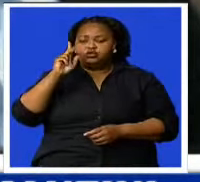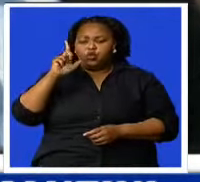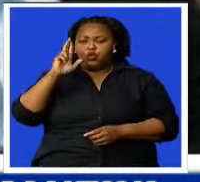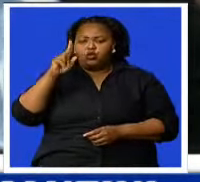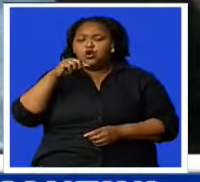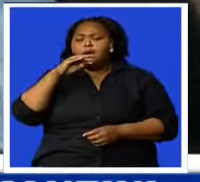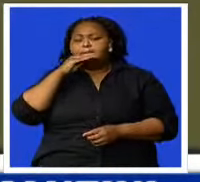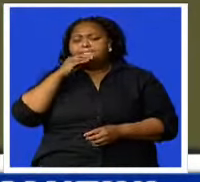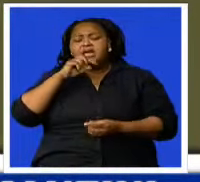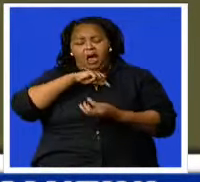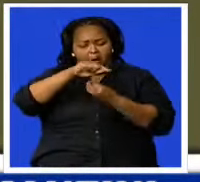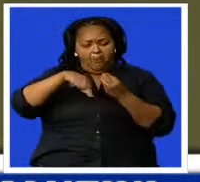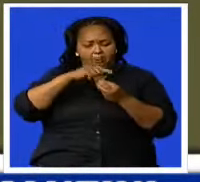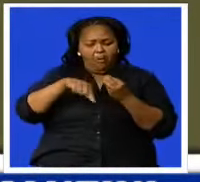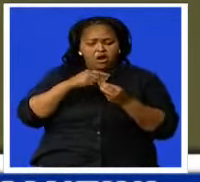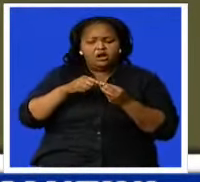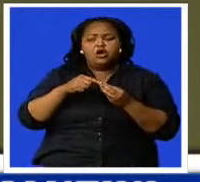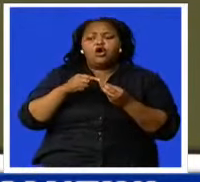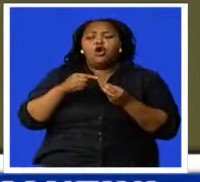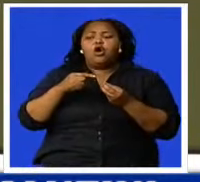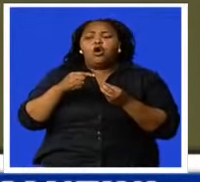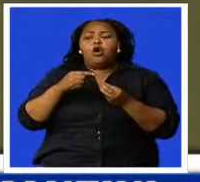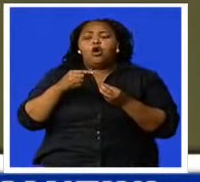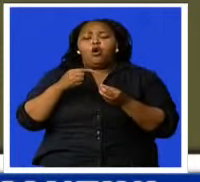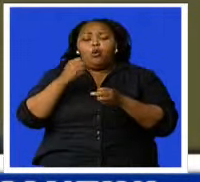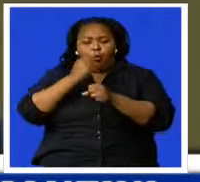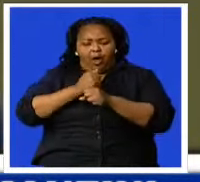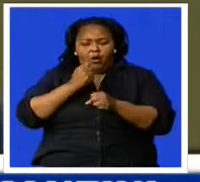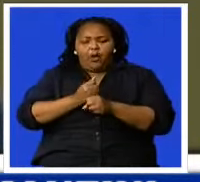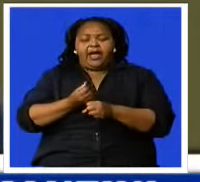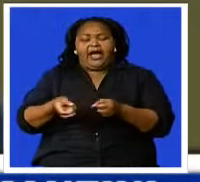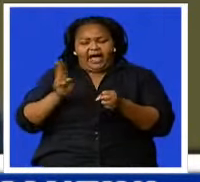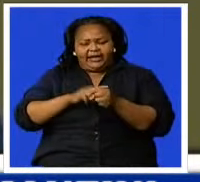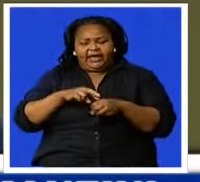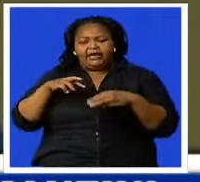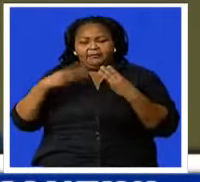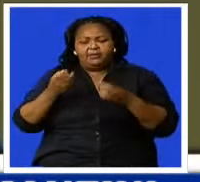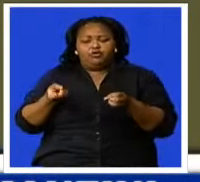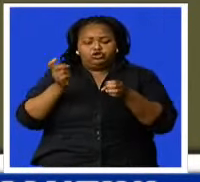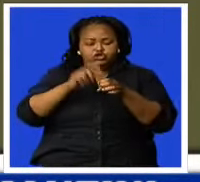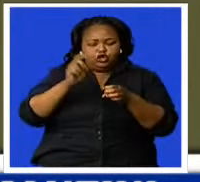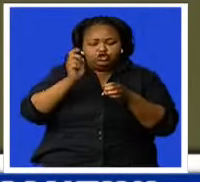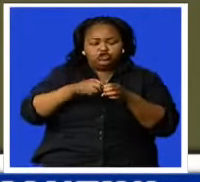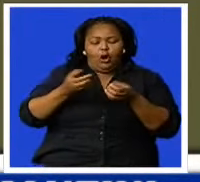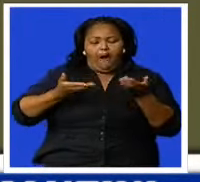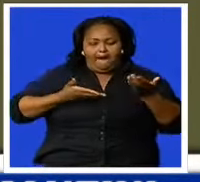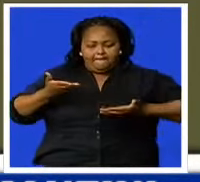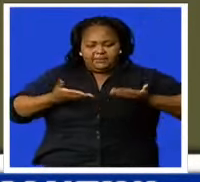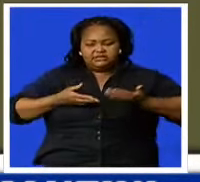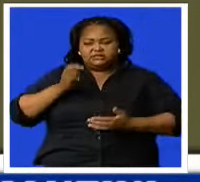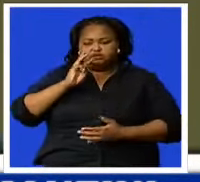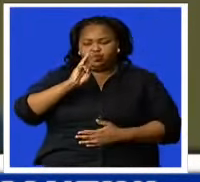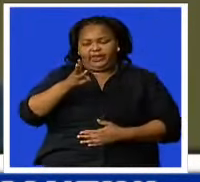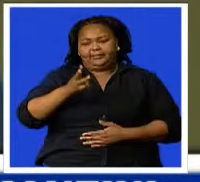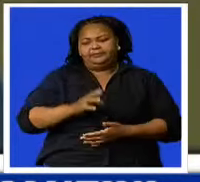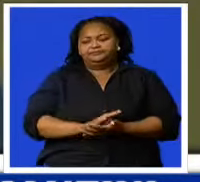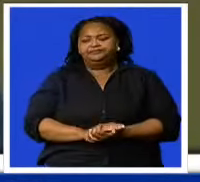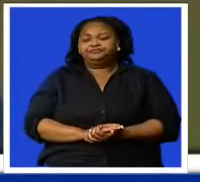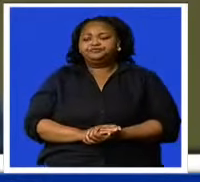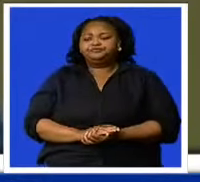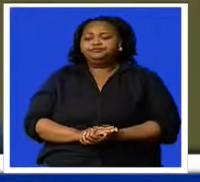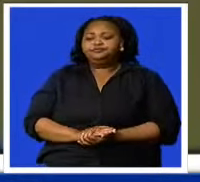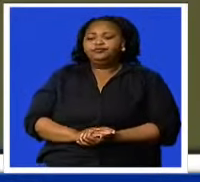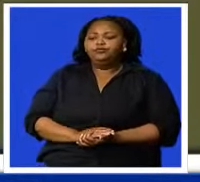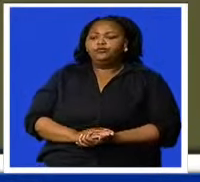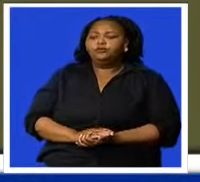ukuthi angene ebusinessini. We are excited about the anticipated impact of this investment in the country, especially